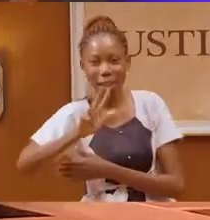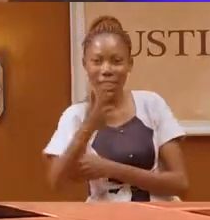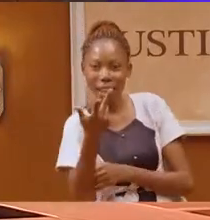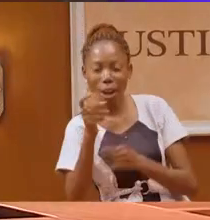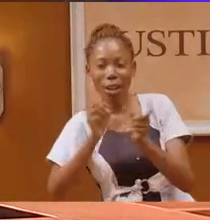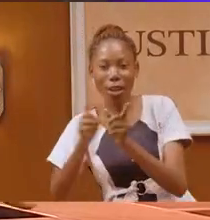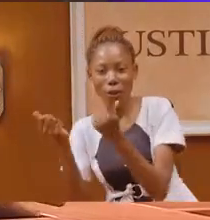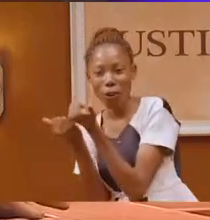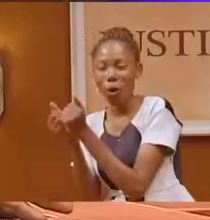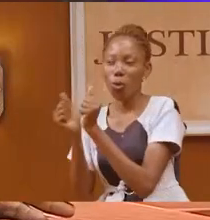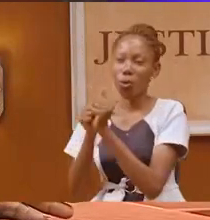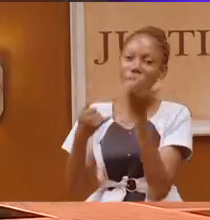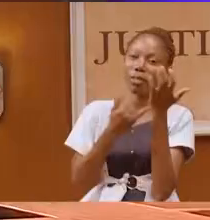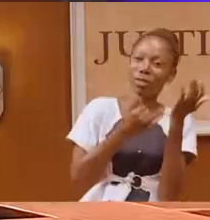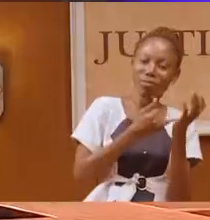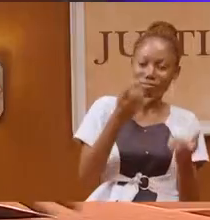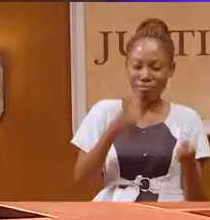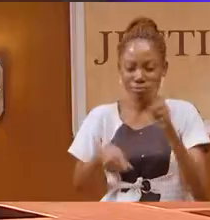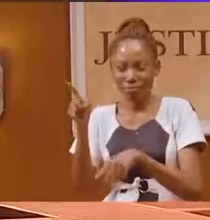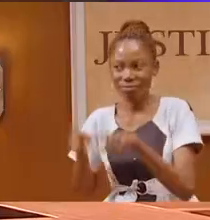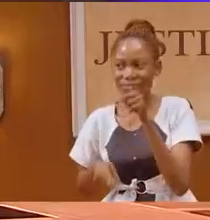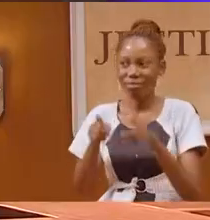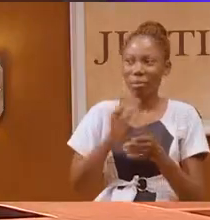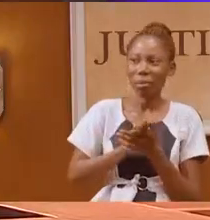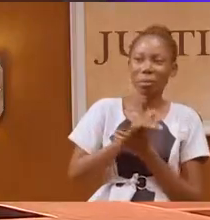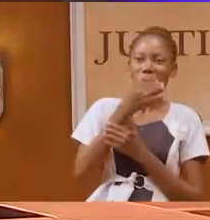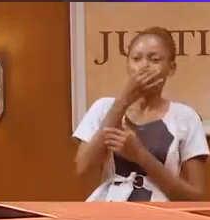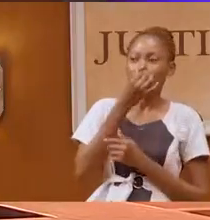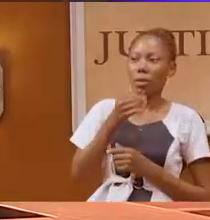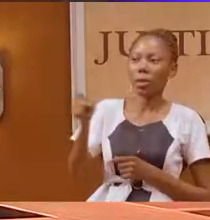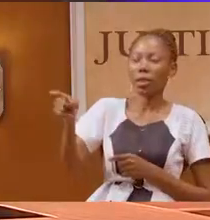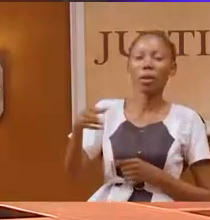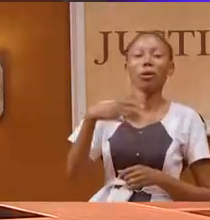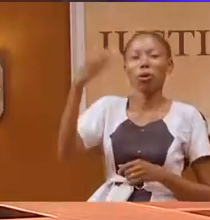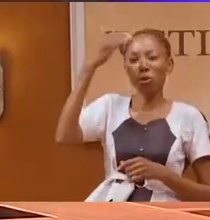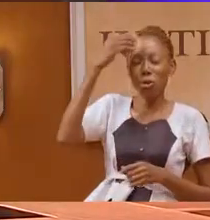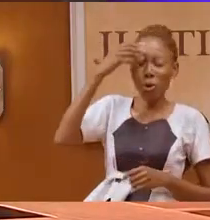Ebere Chukwu is fighting. In short, this thing has taken me to all the police stations